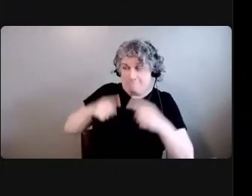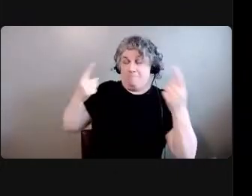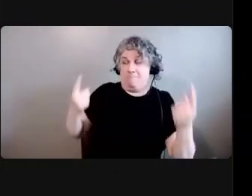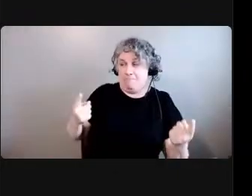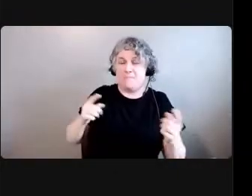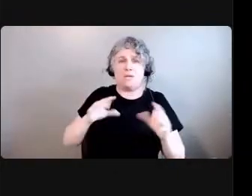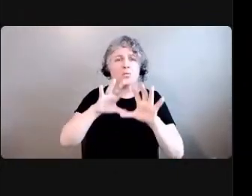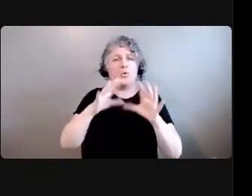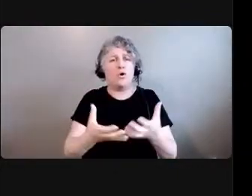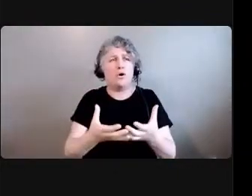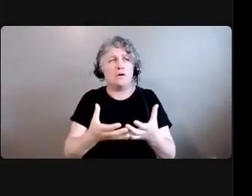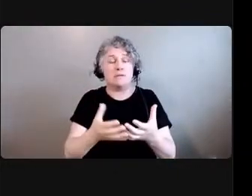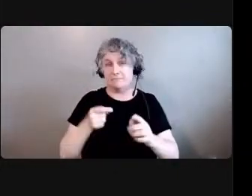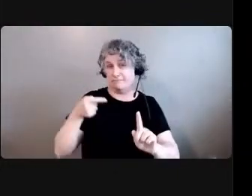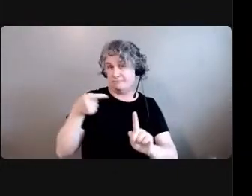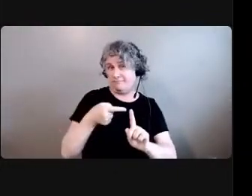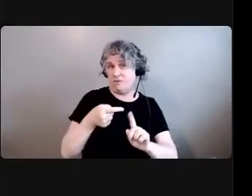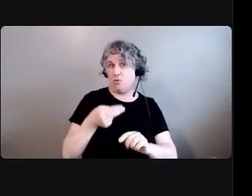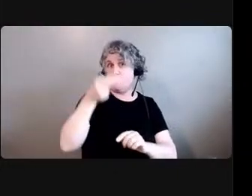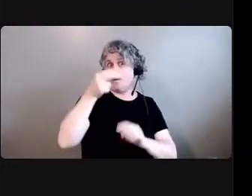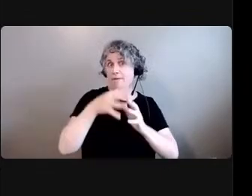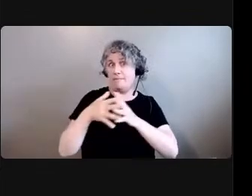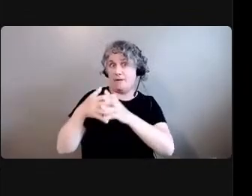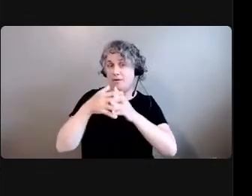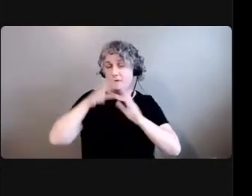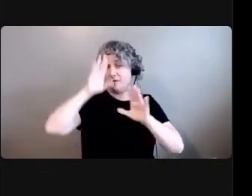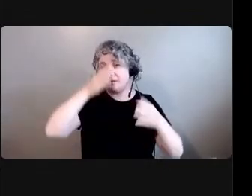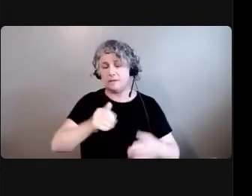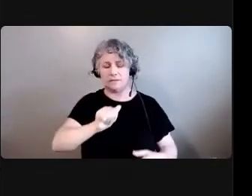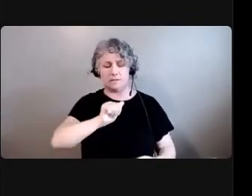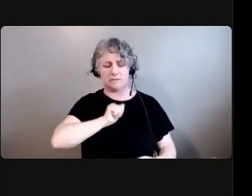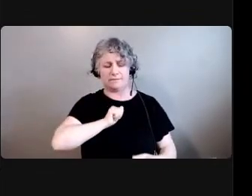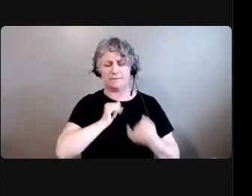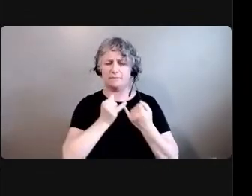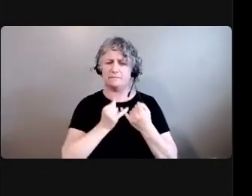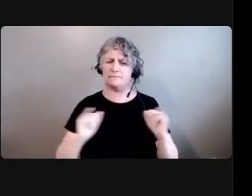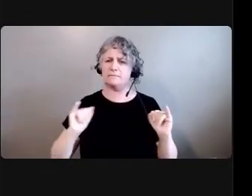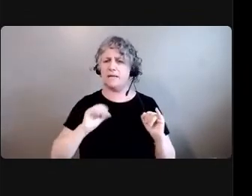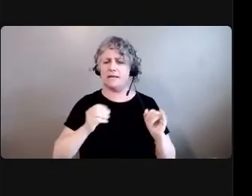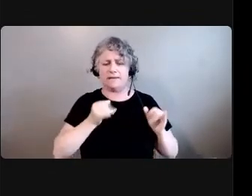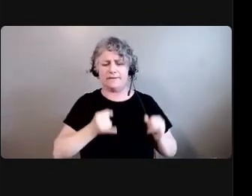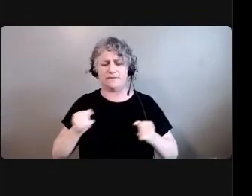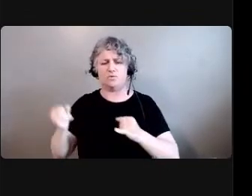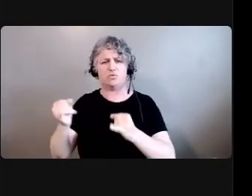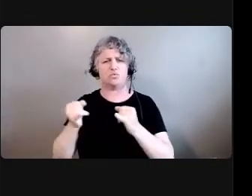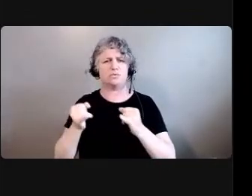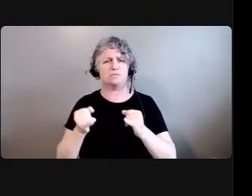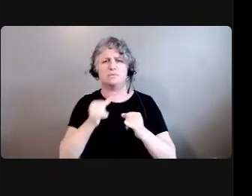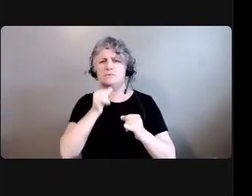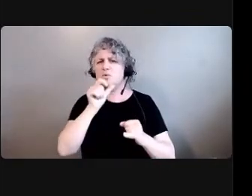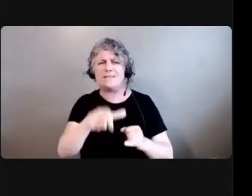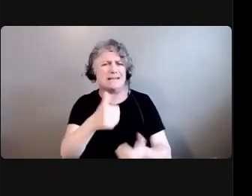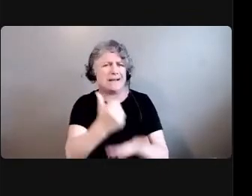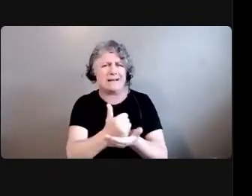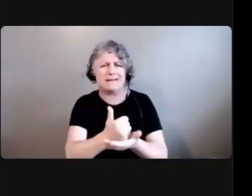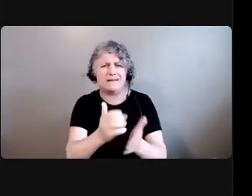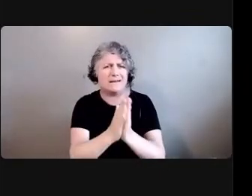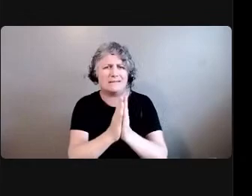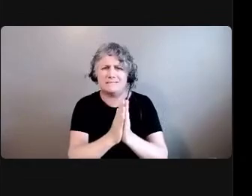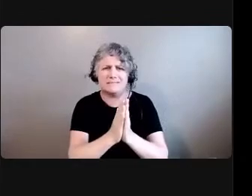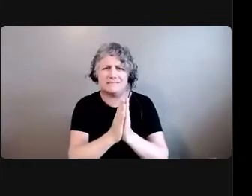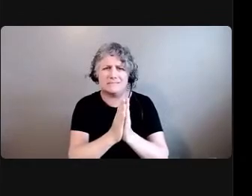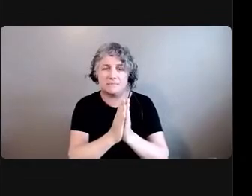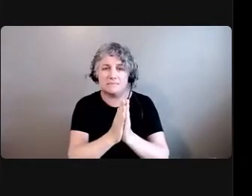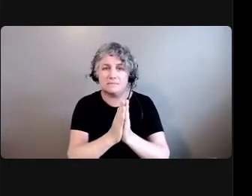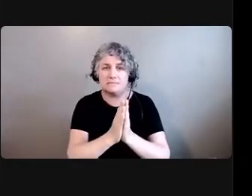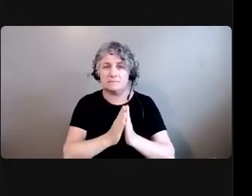America, that focuses on self-reliance and individualism. And in that society, we don't ask for